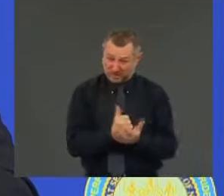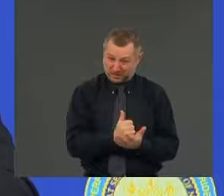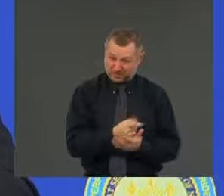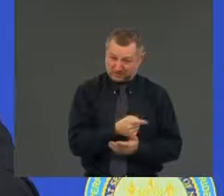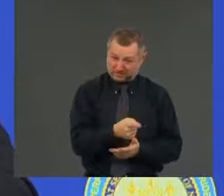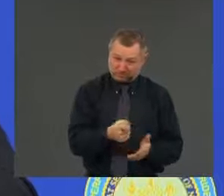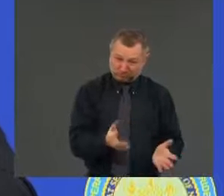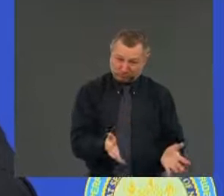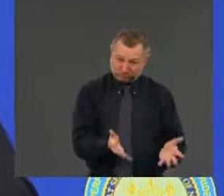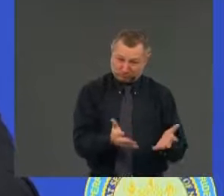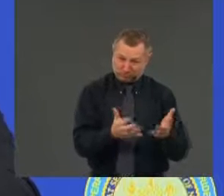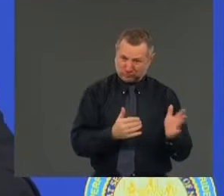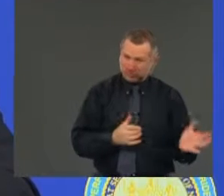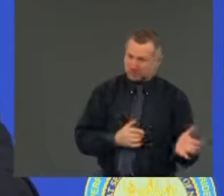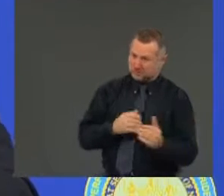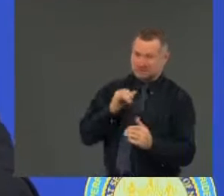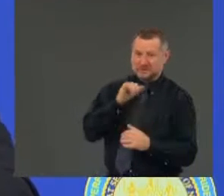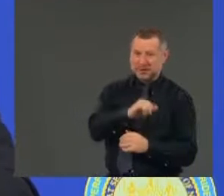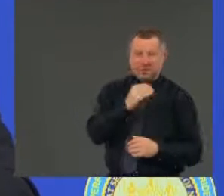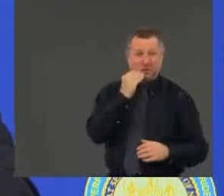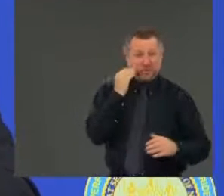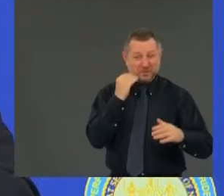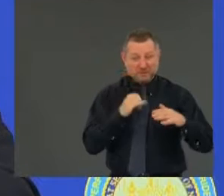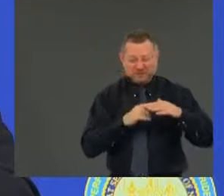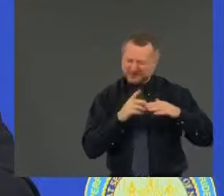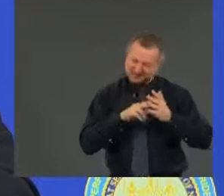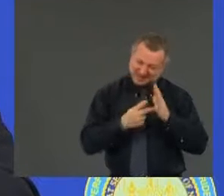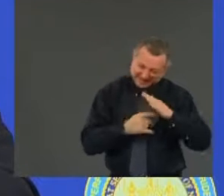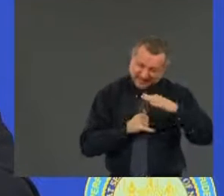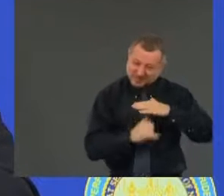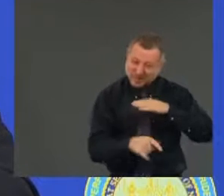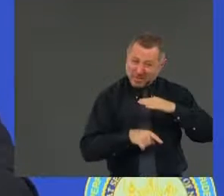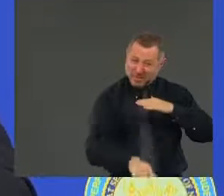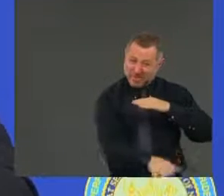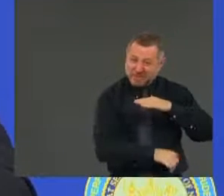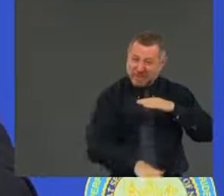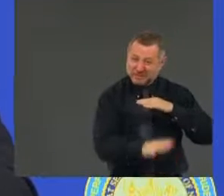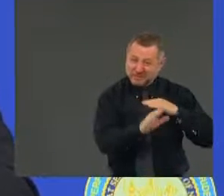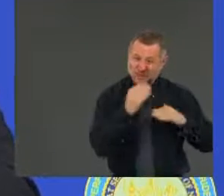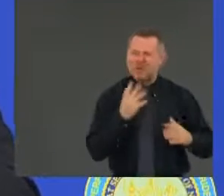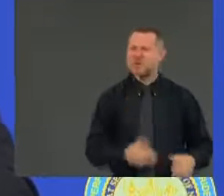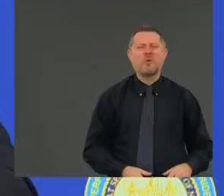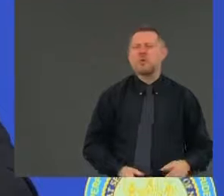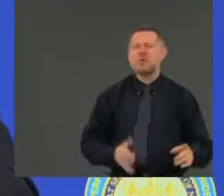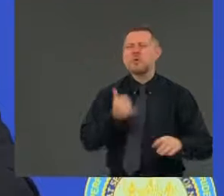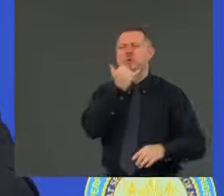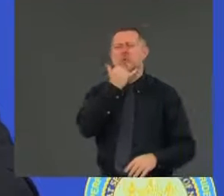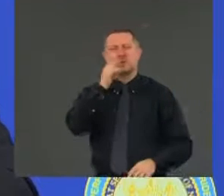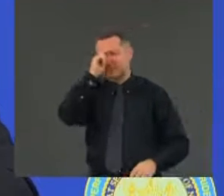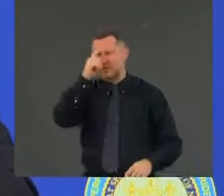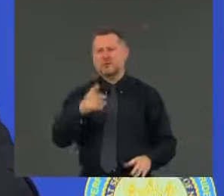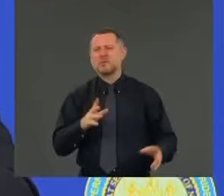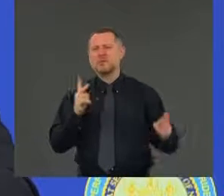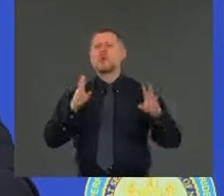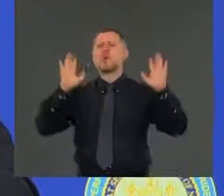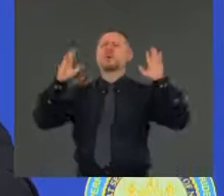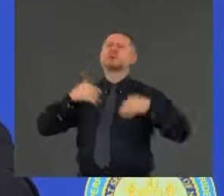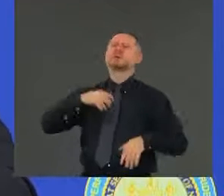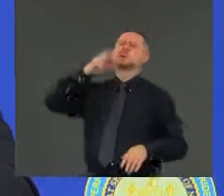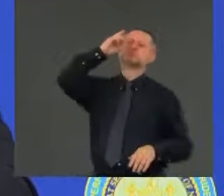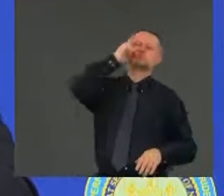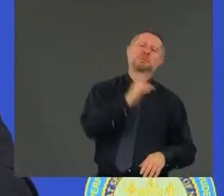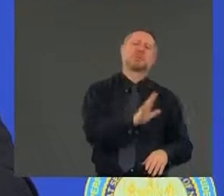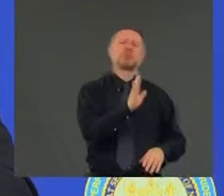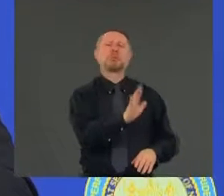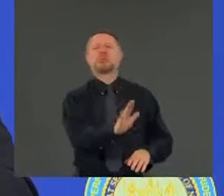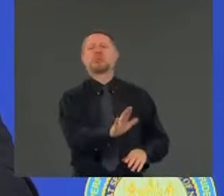train. You know, that was a misguided theory. Well, we respect your civil rights and civil liberties. We're